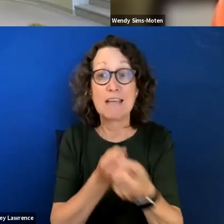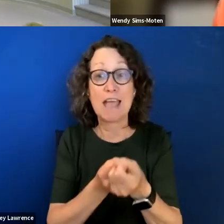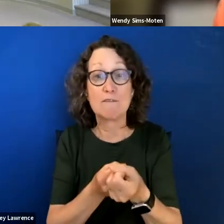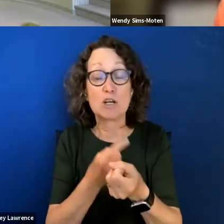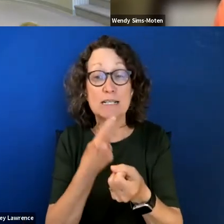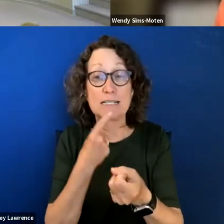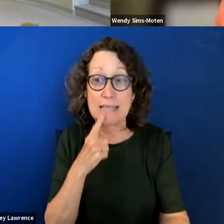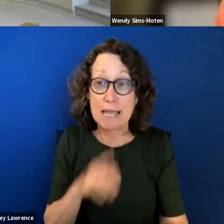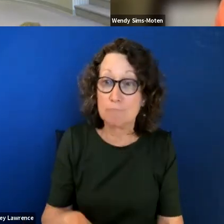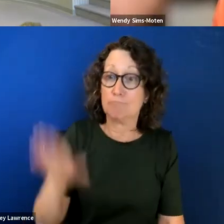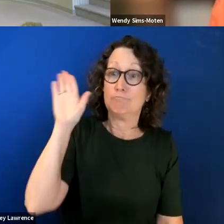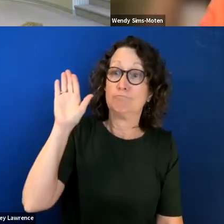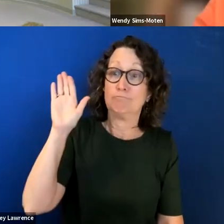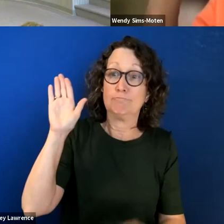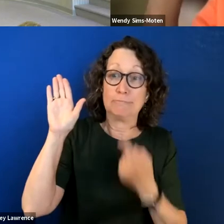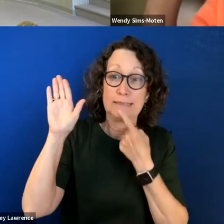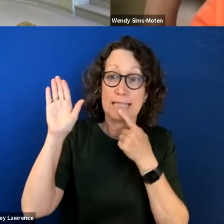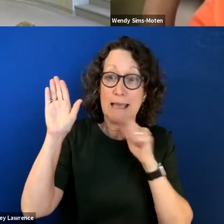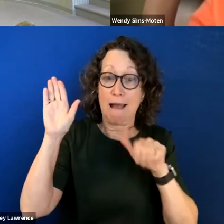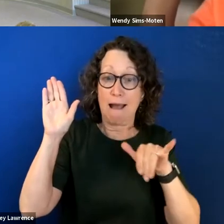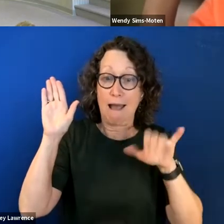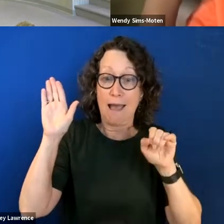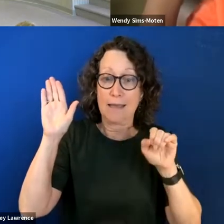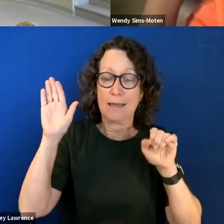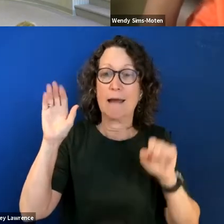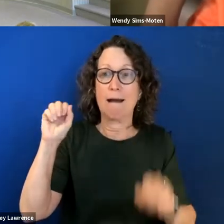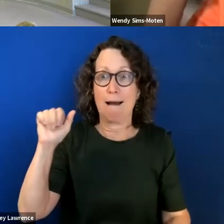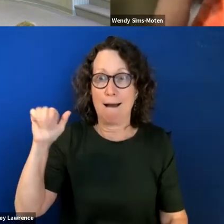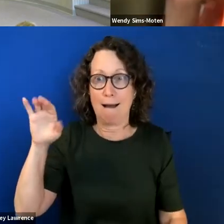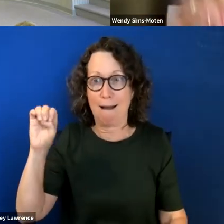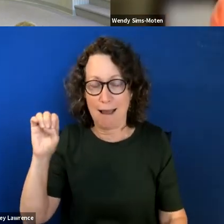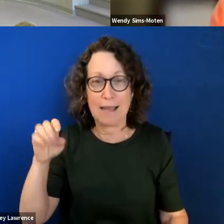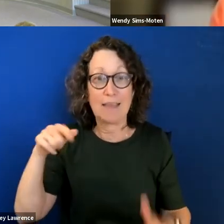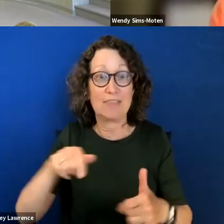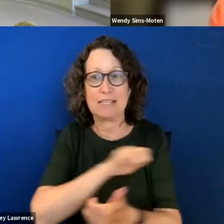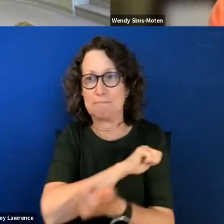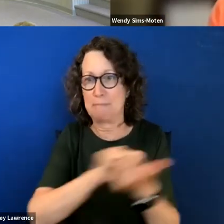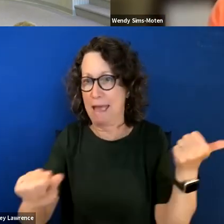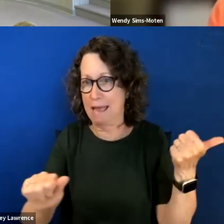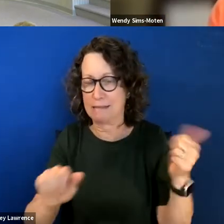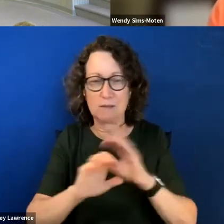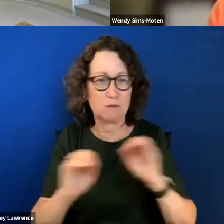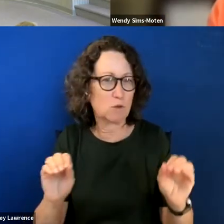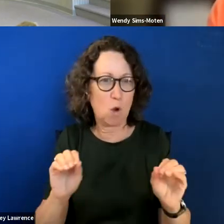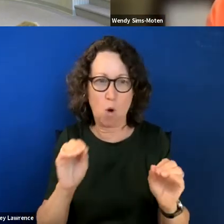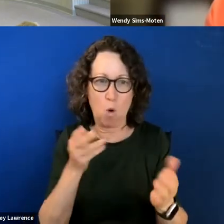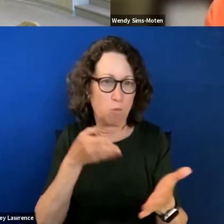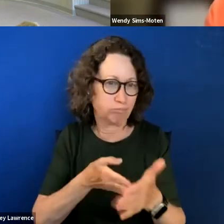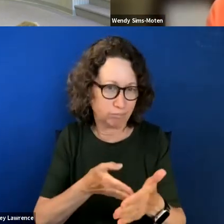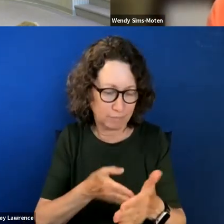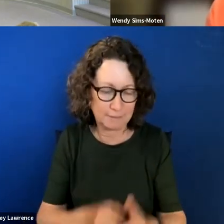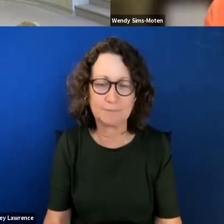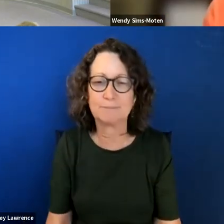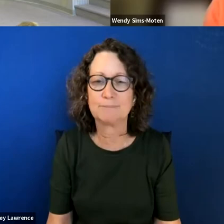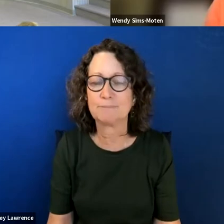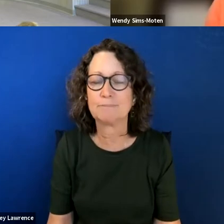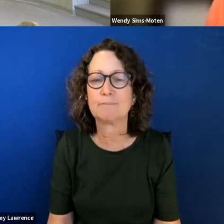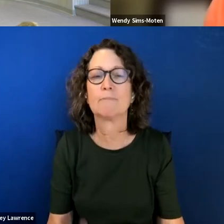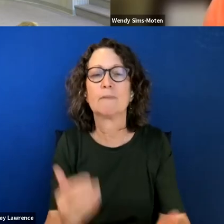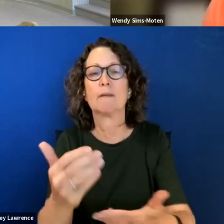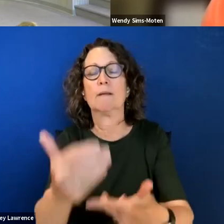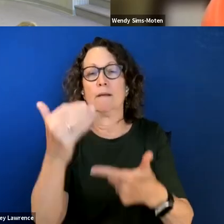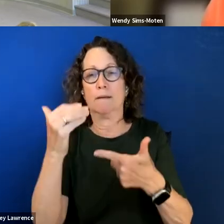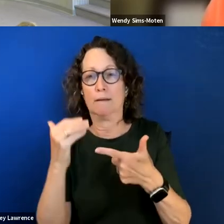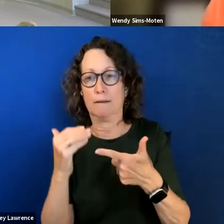signify by raising your hand and saying aye. Aye. Aye. Aye. This motion passes unanimously. And on